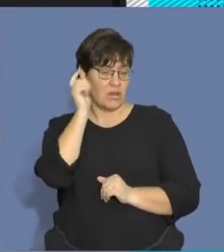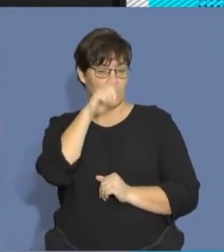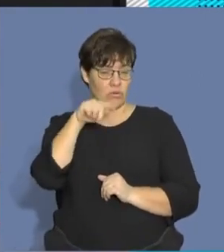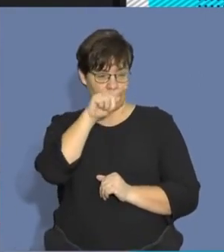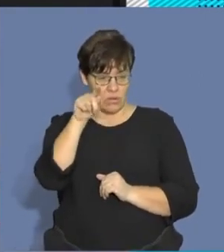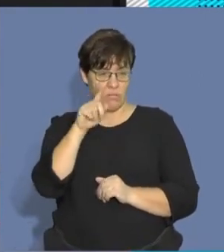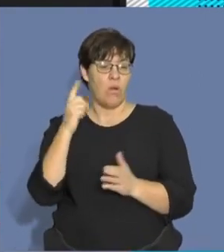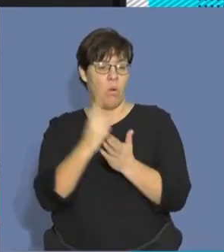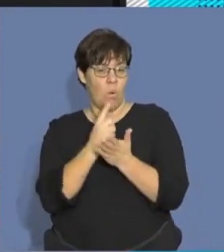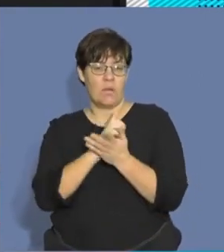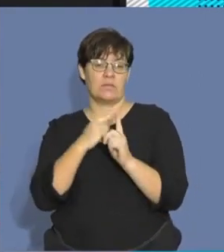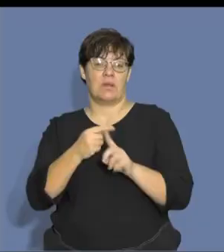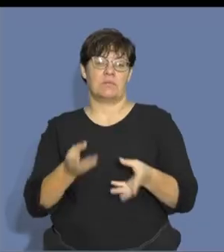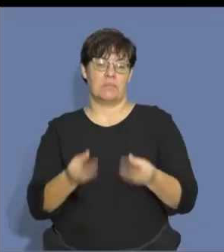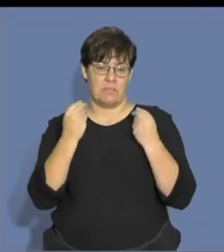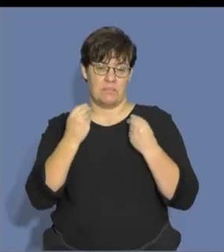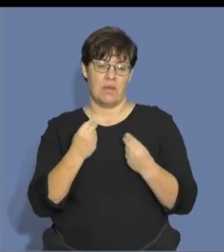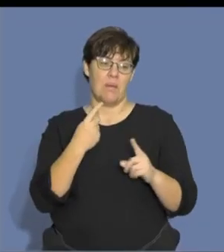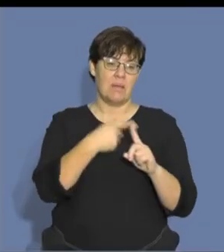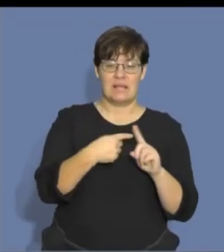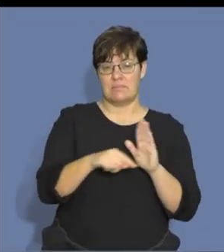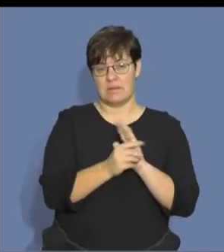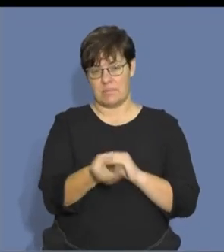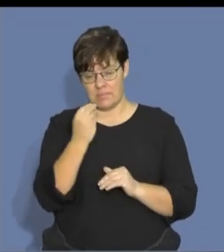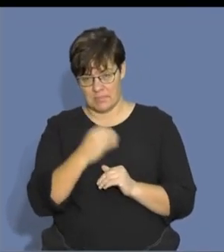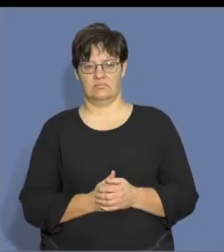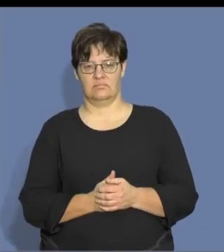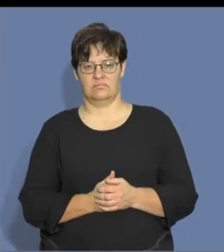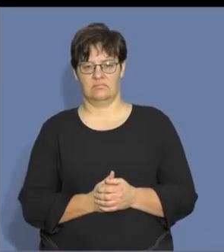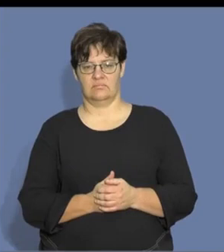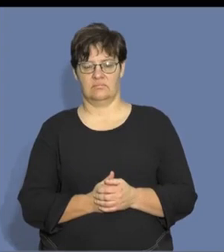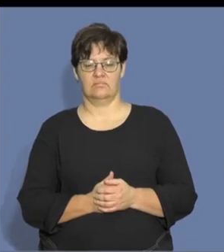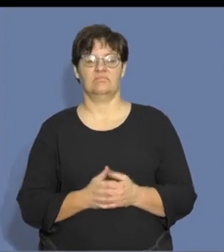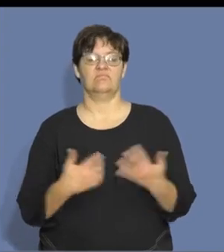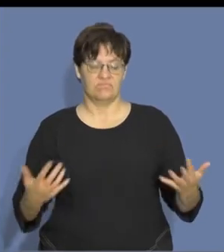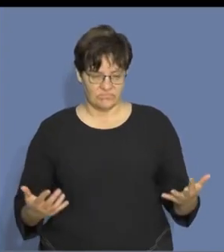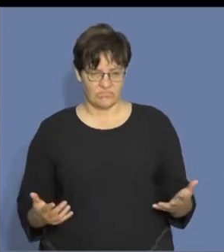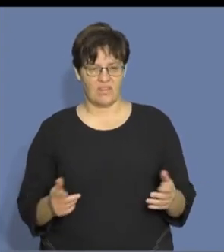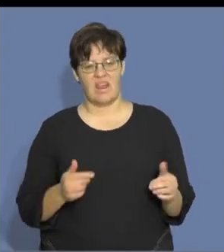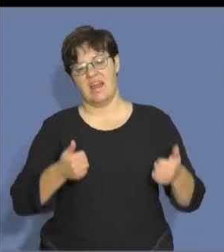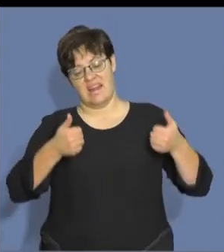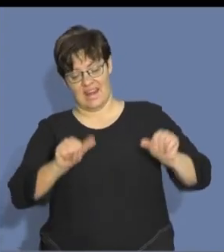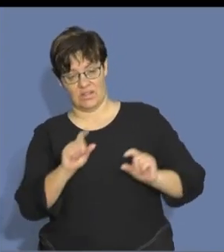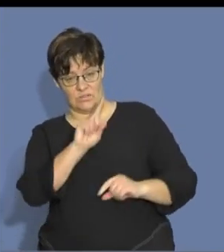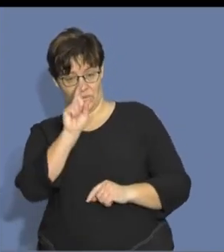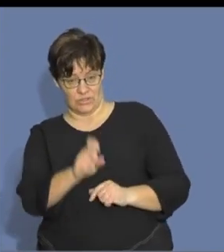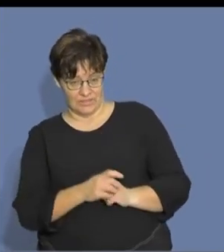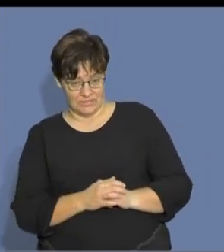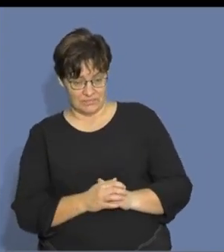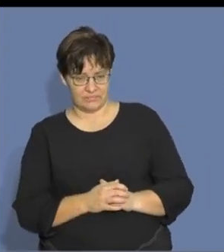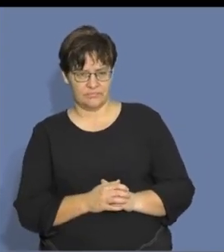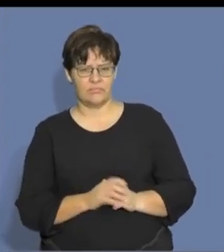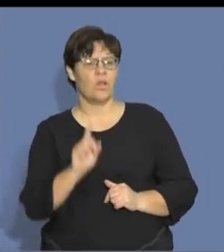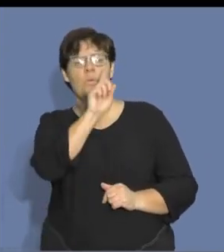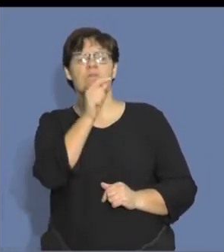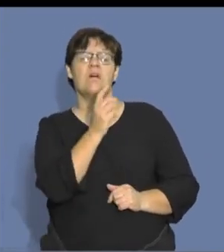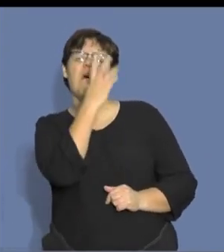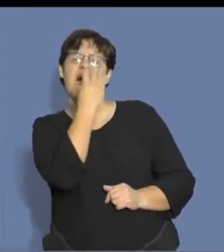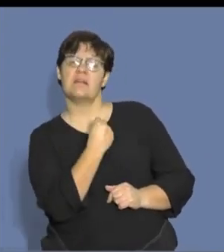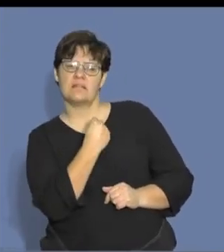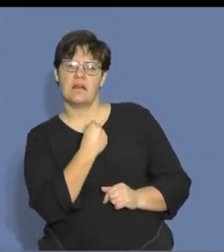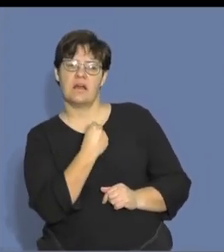I'm always going to get a plus and a minus. Excellent. So let's move on to the next question. The question says, given a